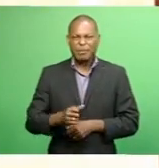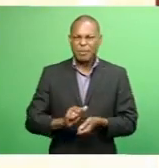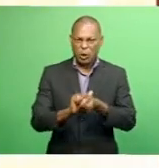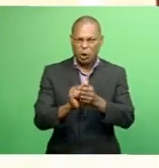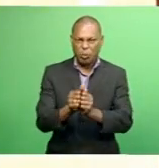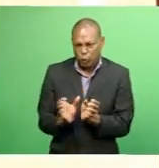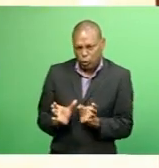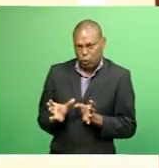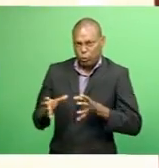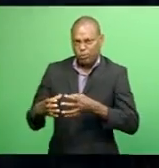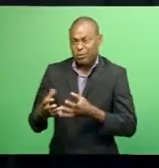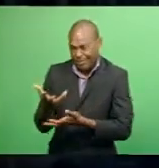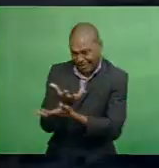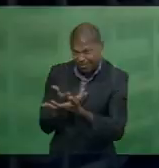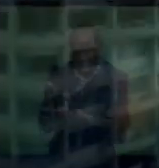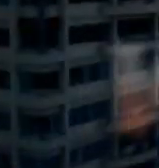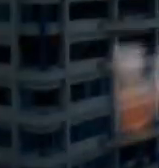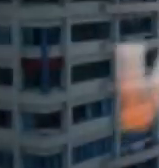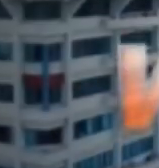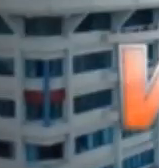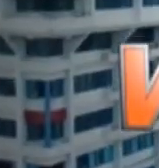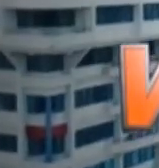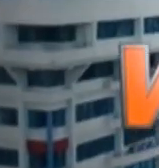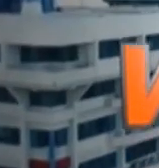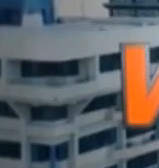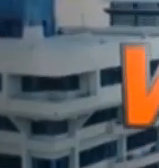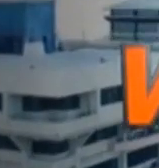having discussions on that.